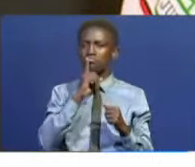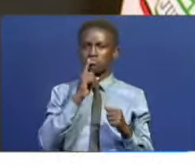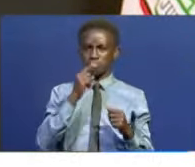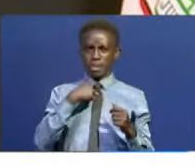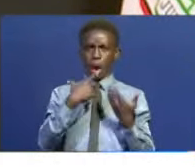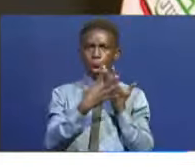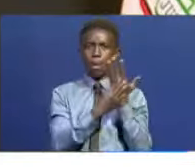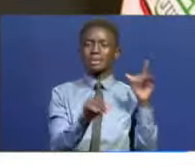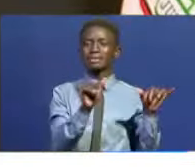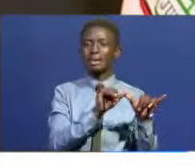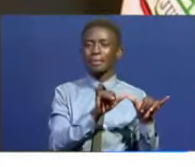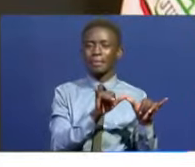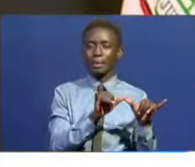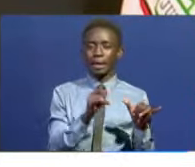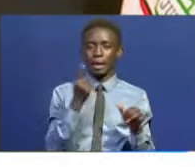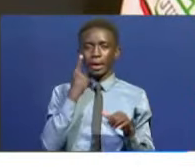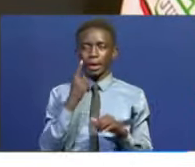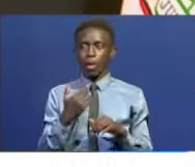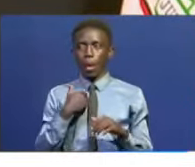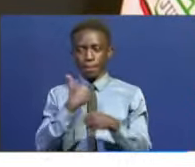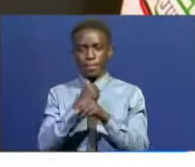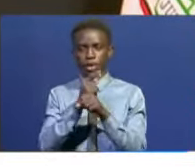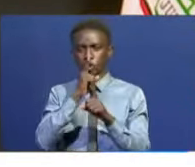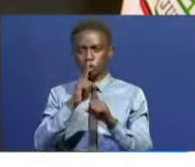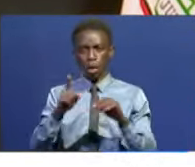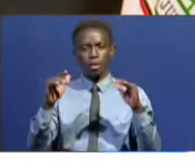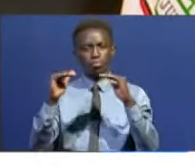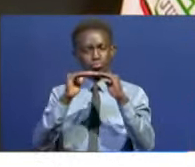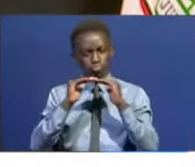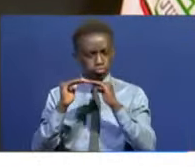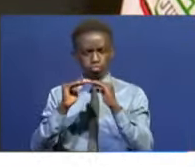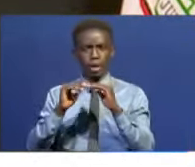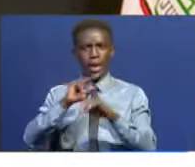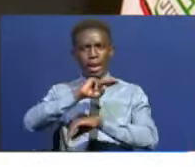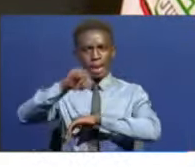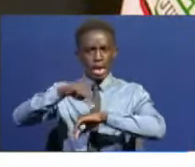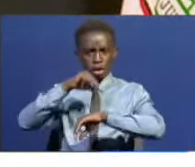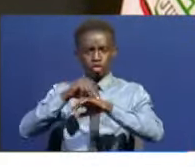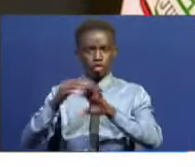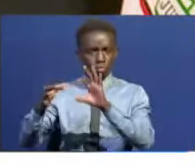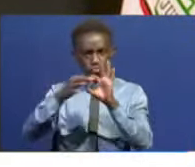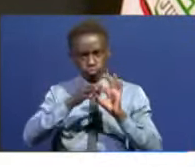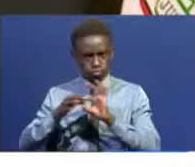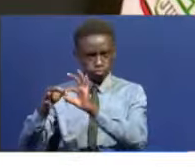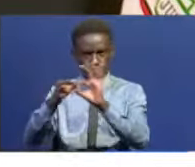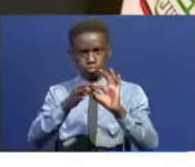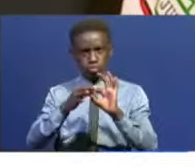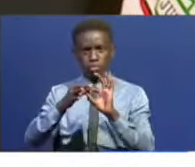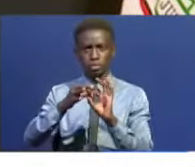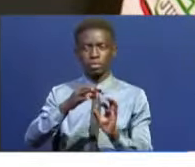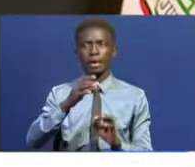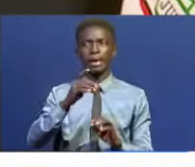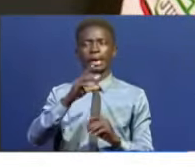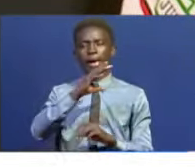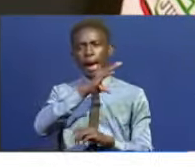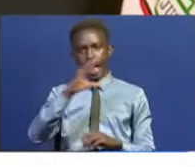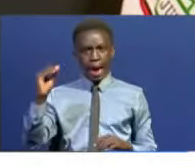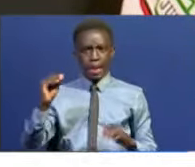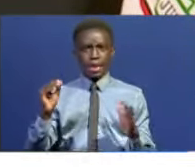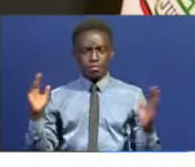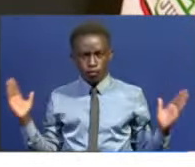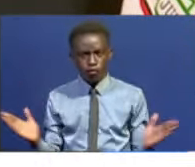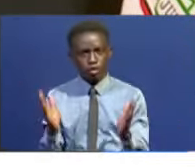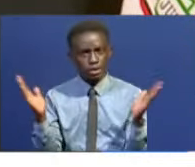equitable sharing of political power, national cohesion, and fostering of